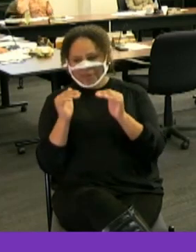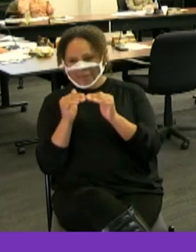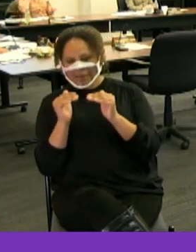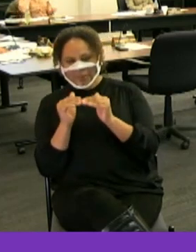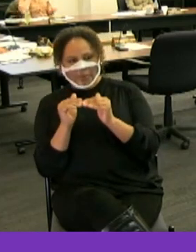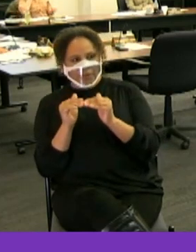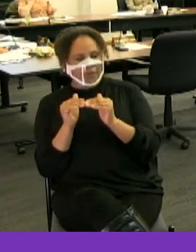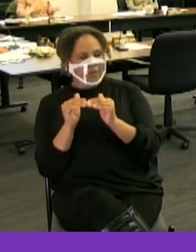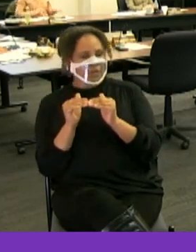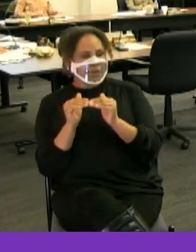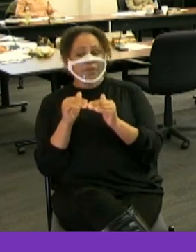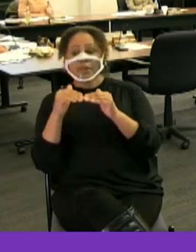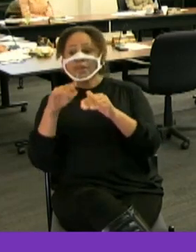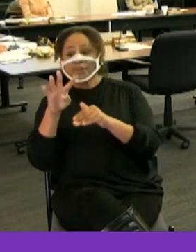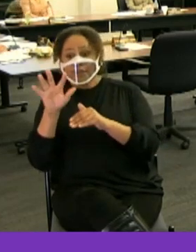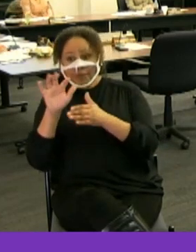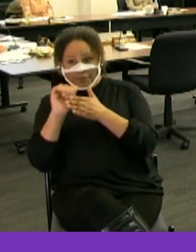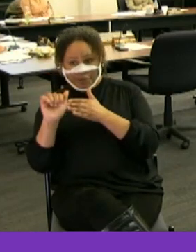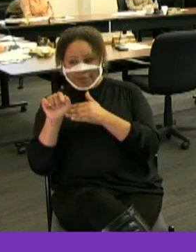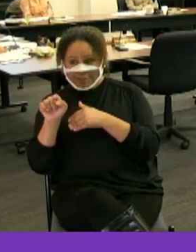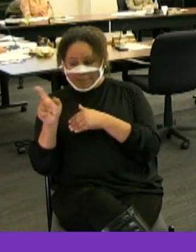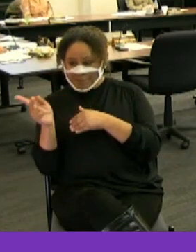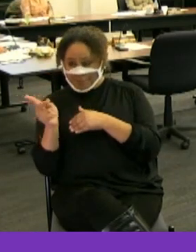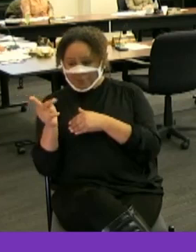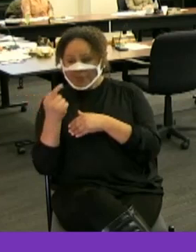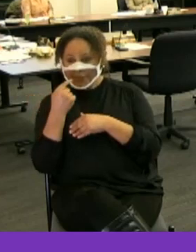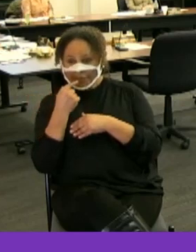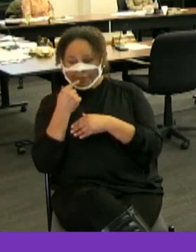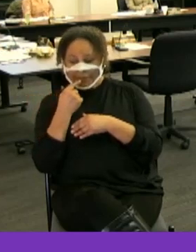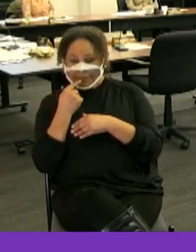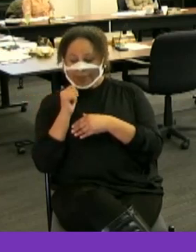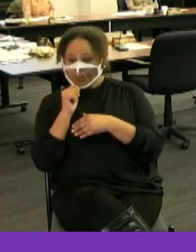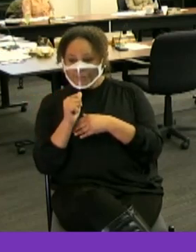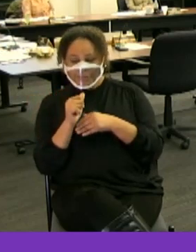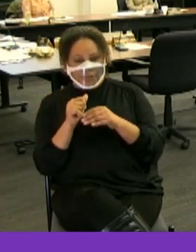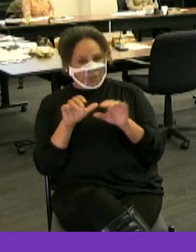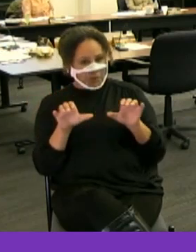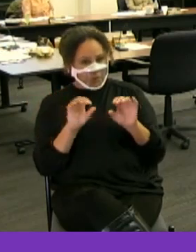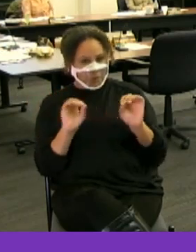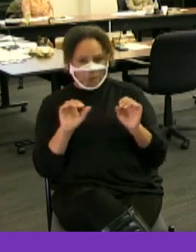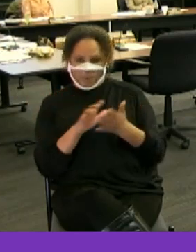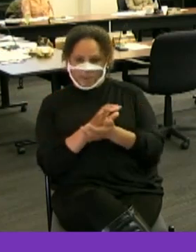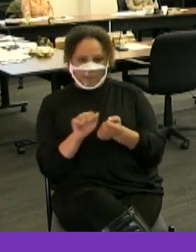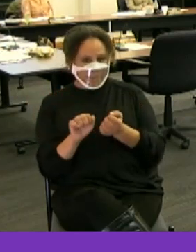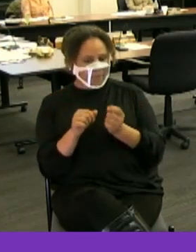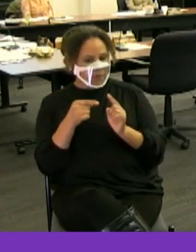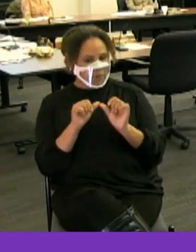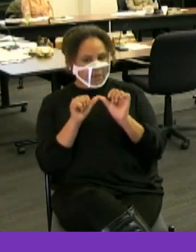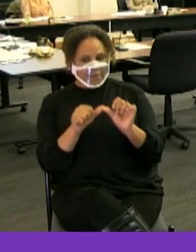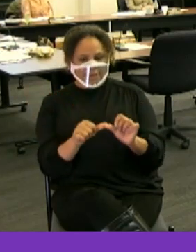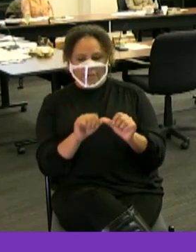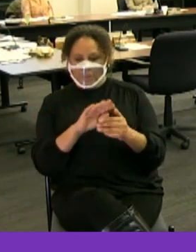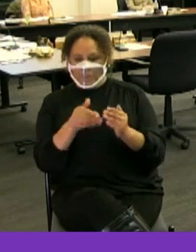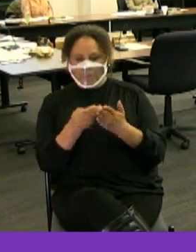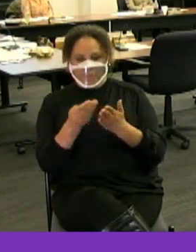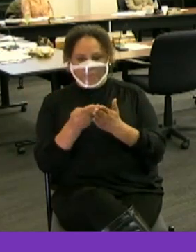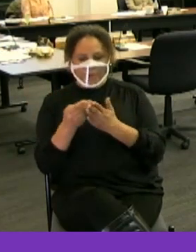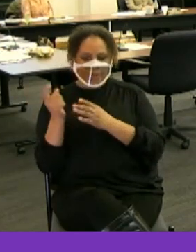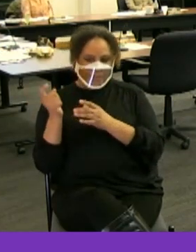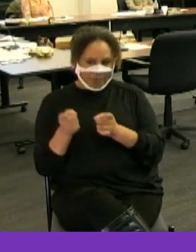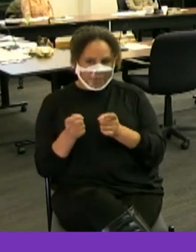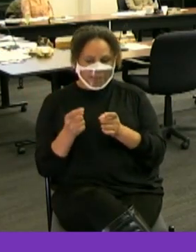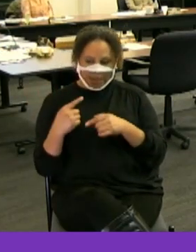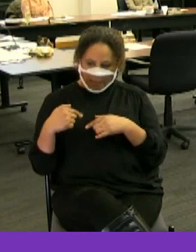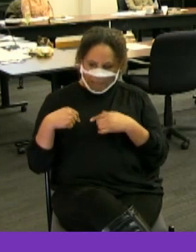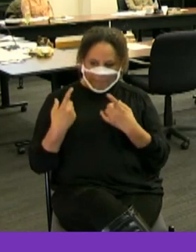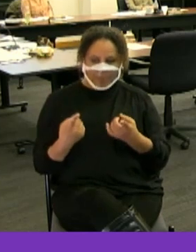it's 45. He and Tammy Duckworth said it should not do any damage to continue with all the funding that they've been